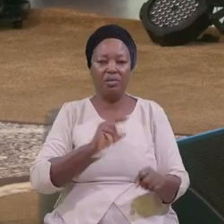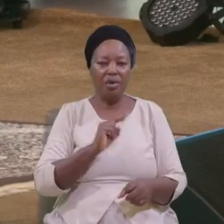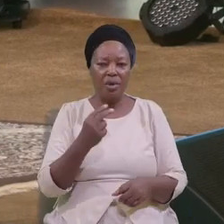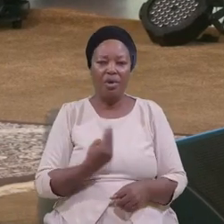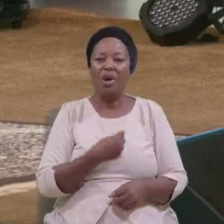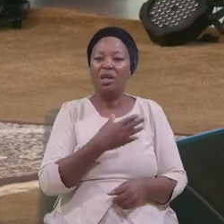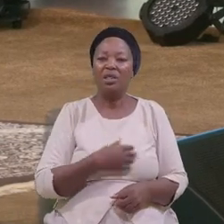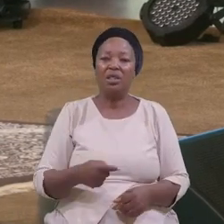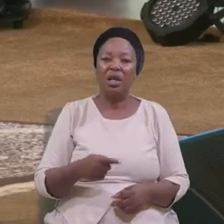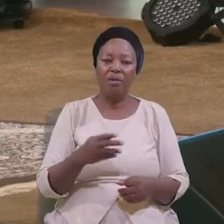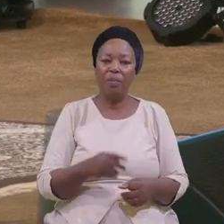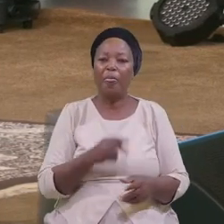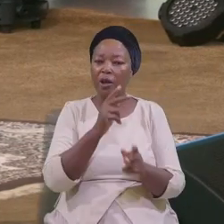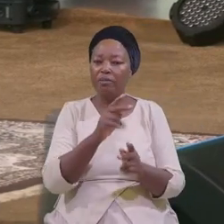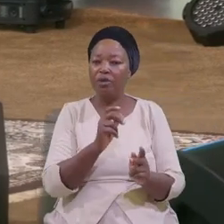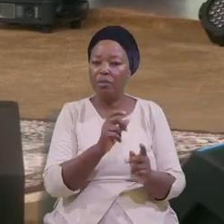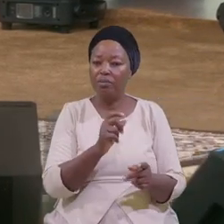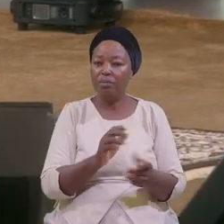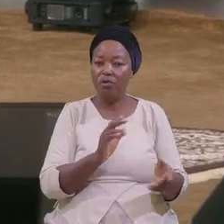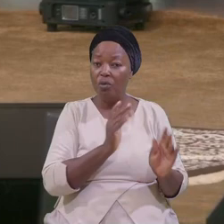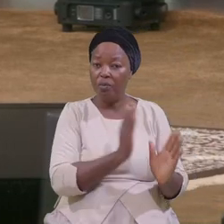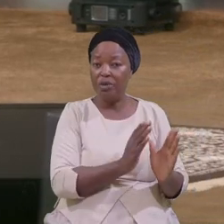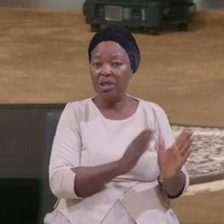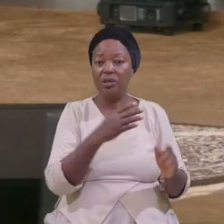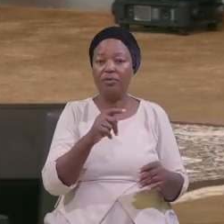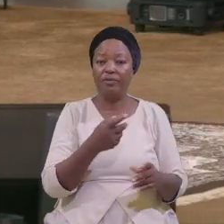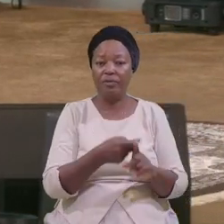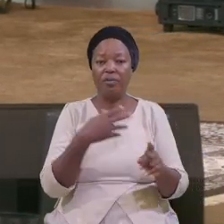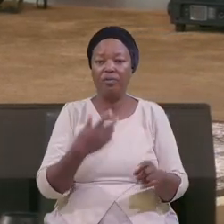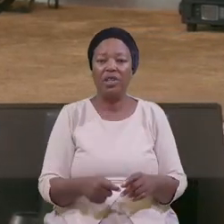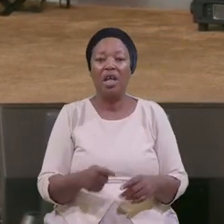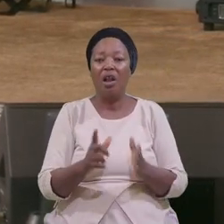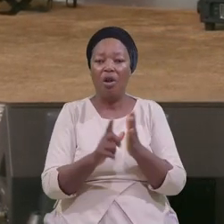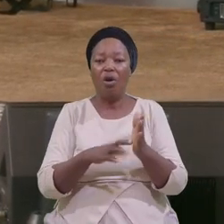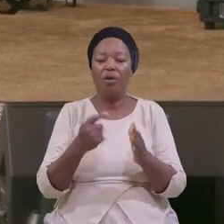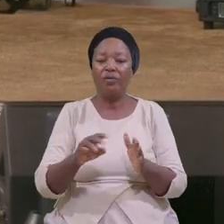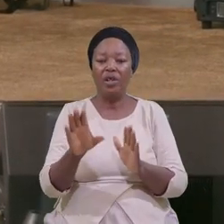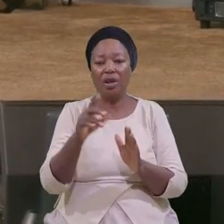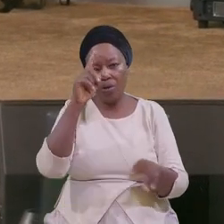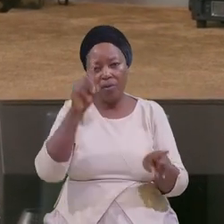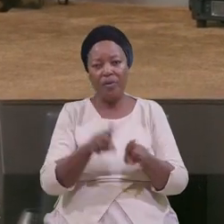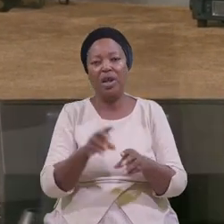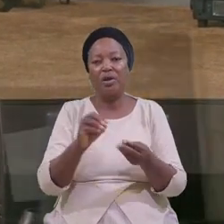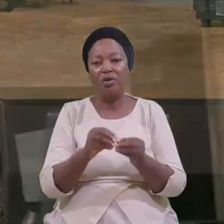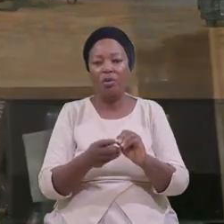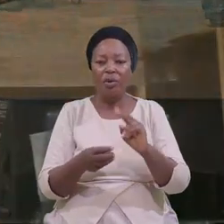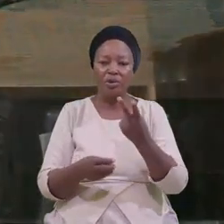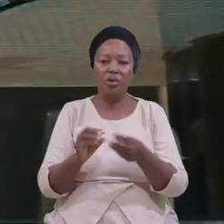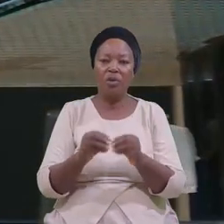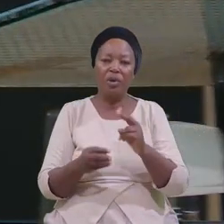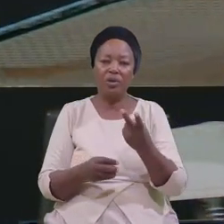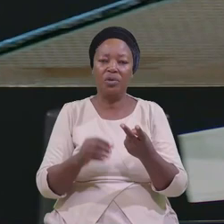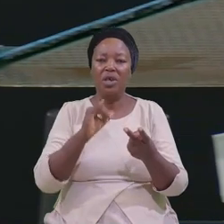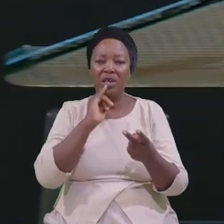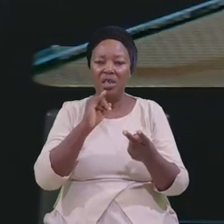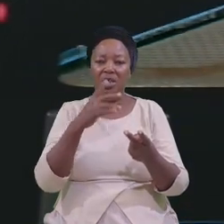The precept from the Lord of the covenant. Look at number two here. Number two, we're looking at